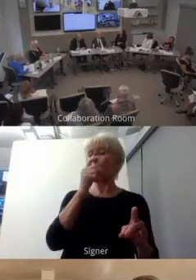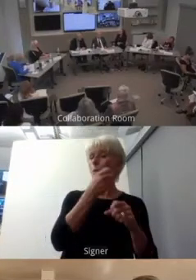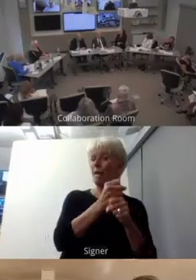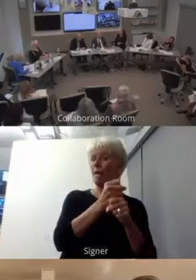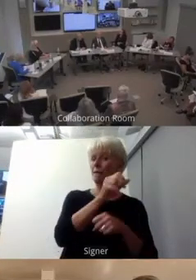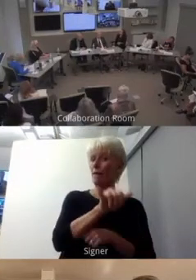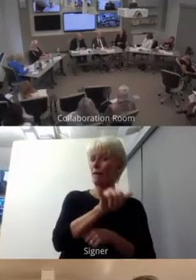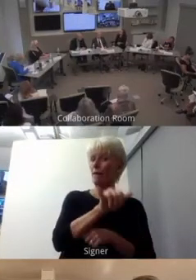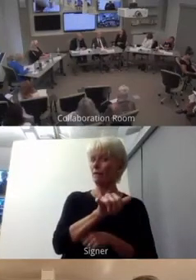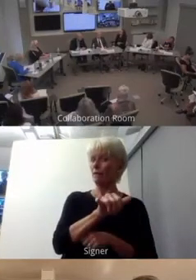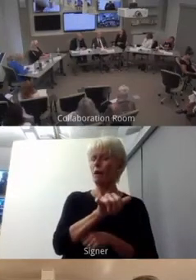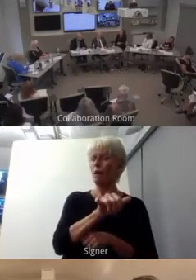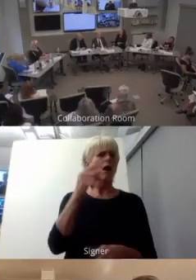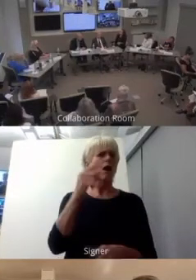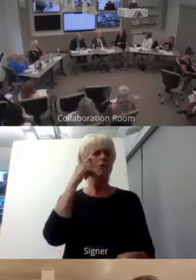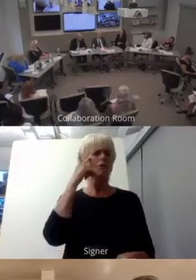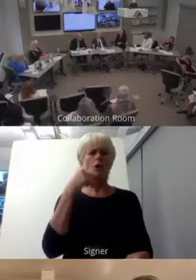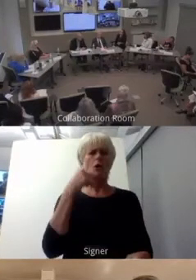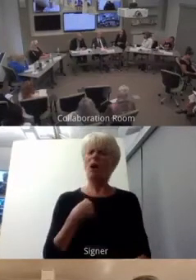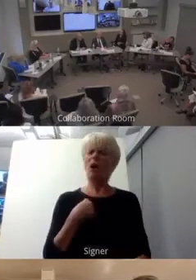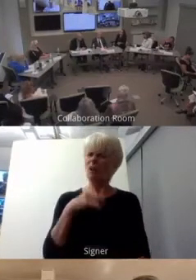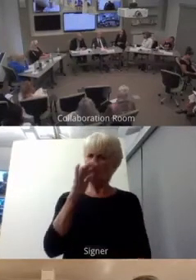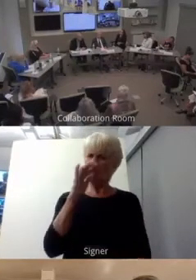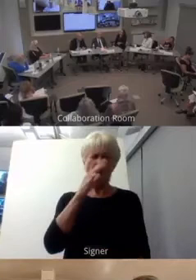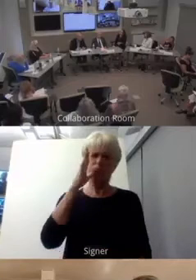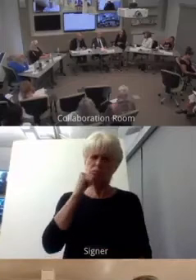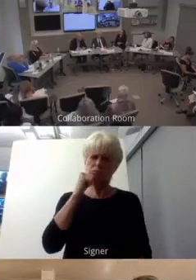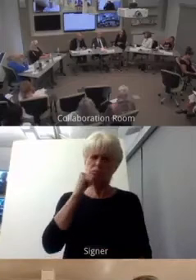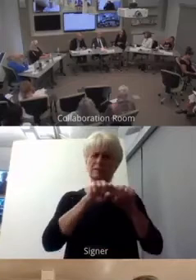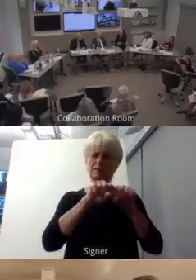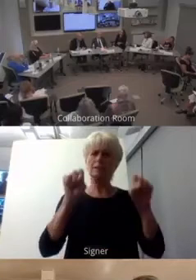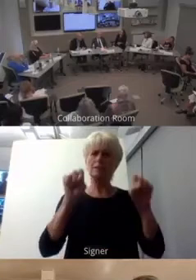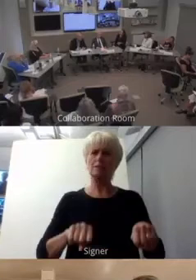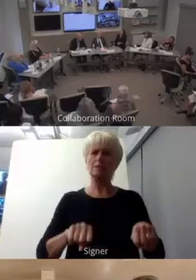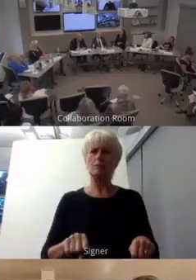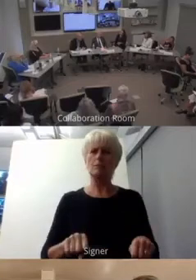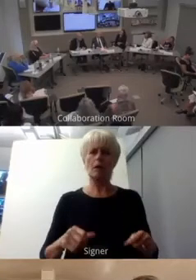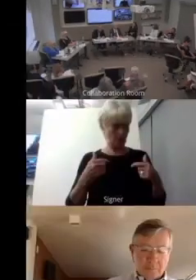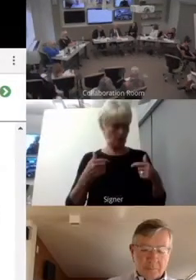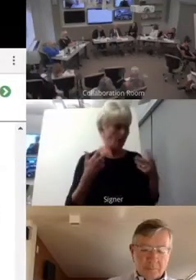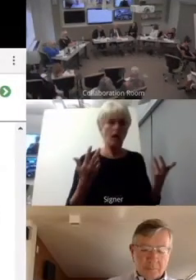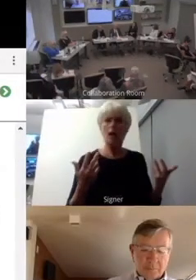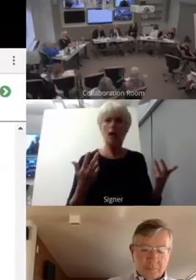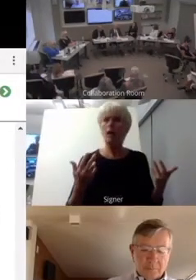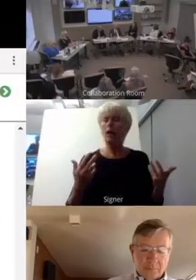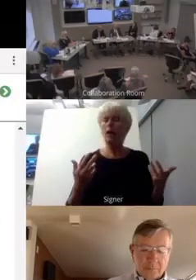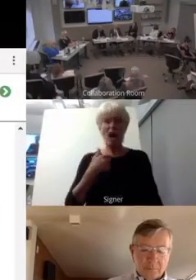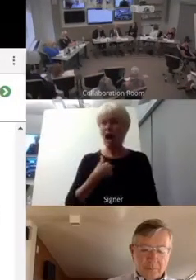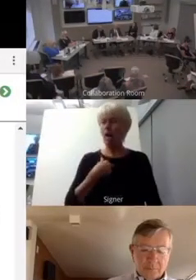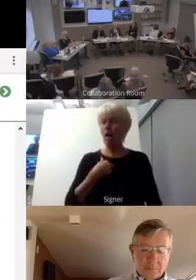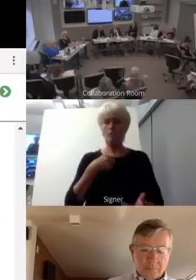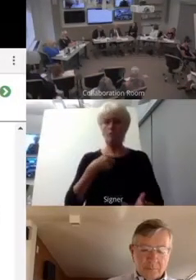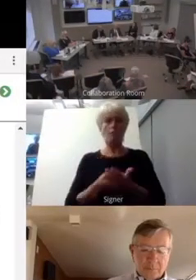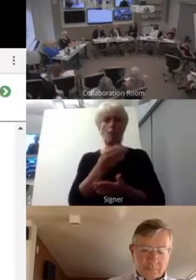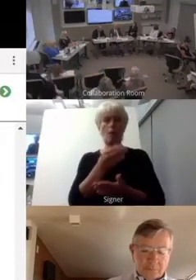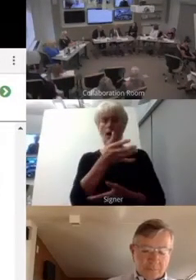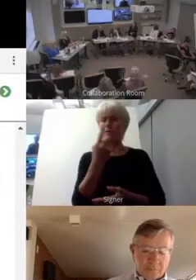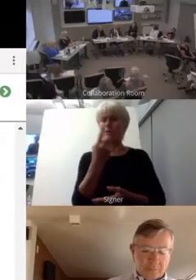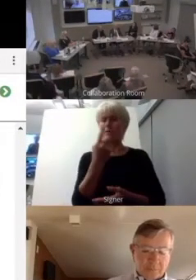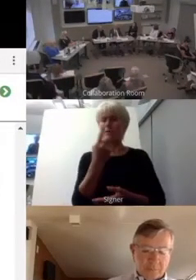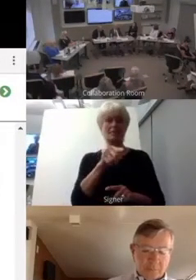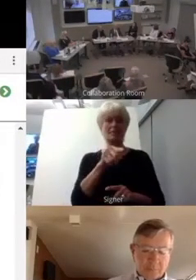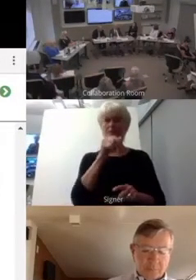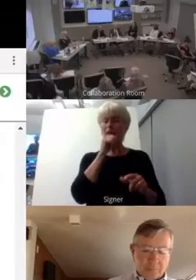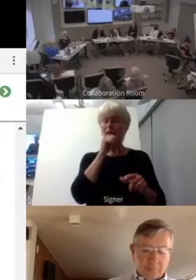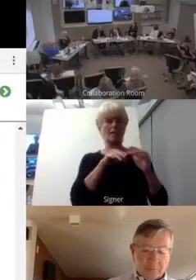in the system, because we have no recourse when we have to buy something that's inaccessible to go back to them, except in our purchasing